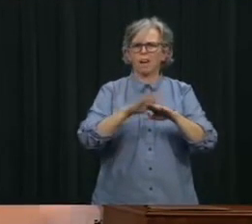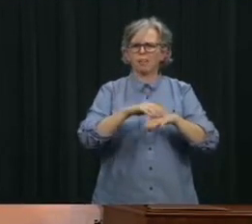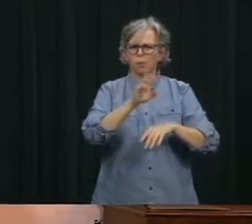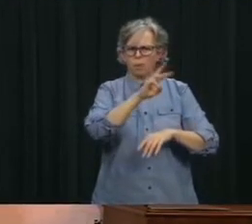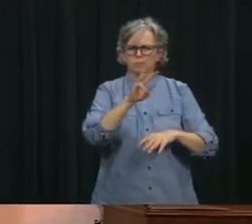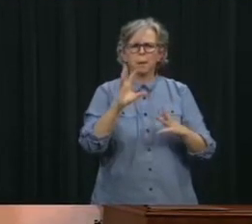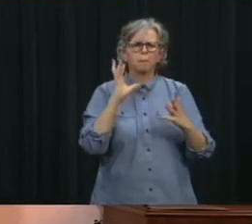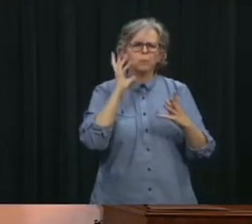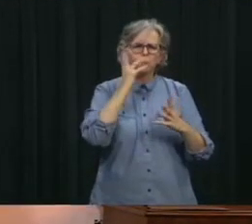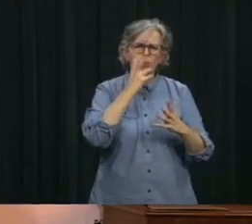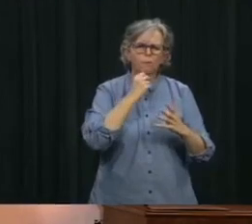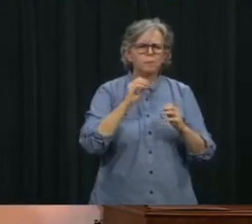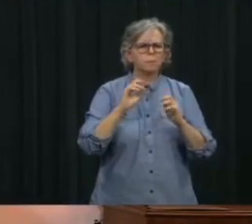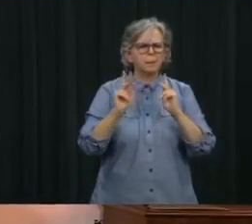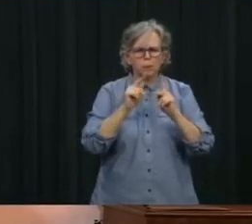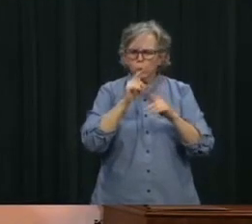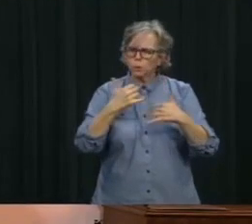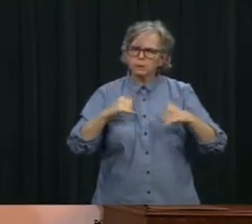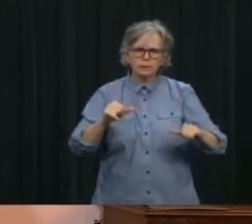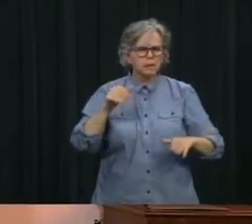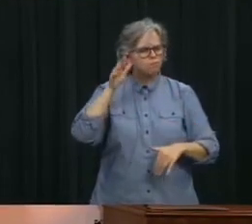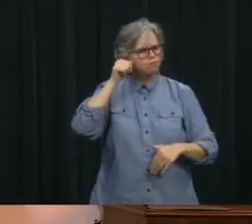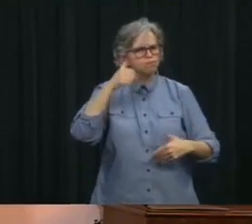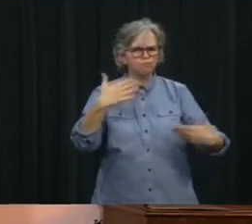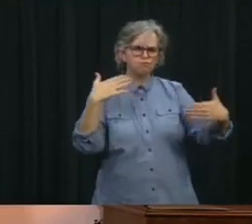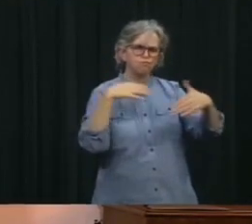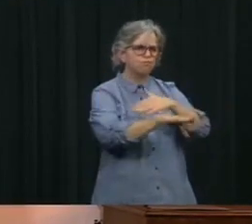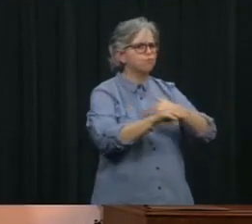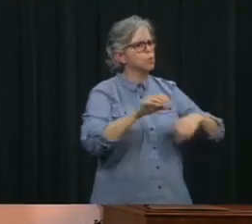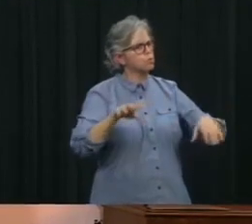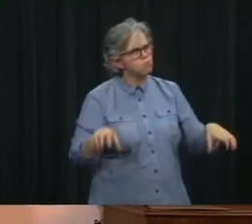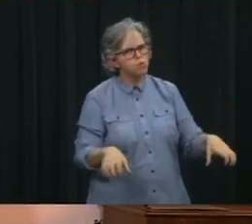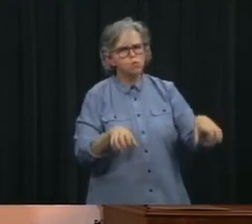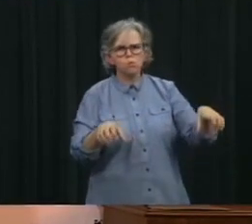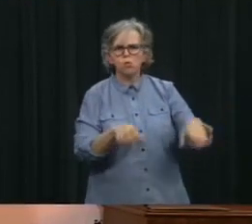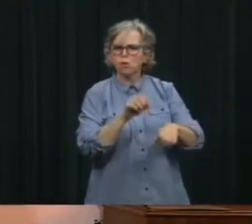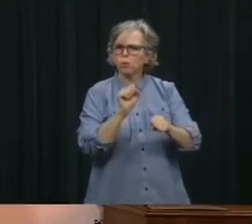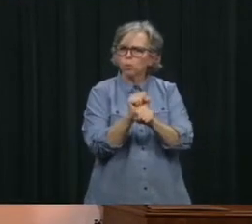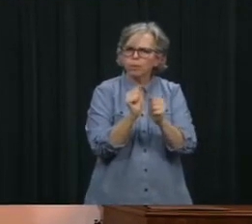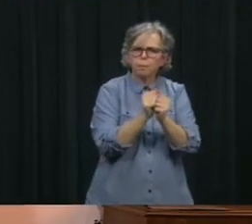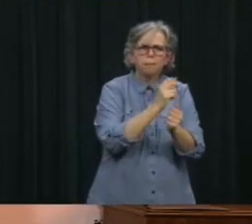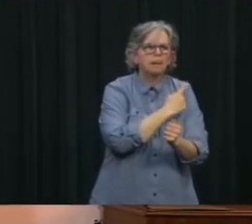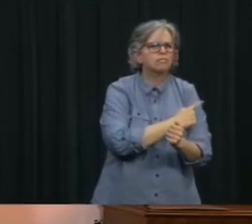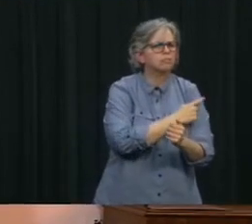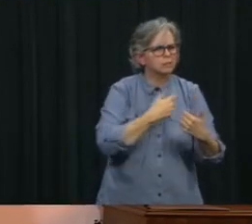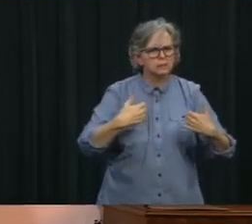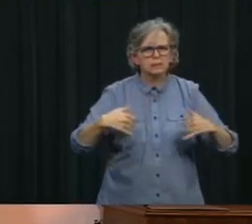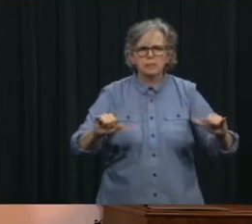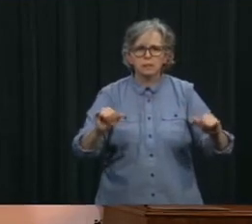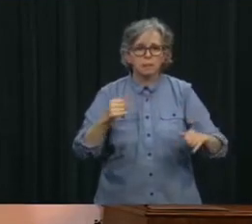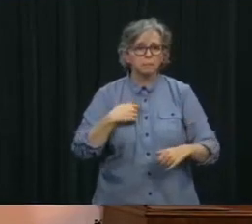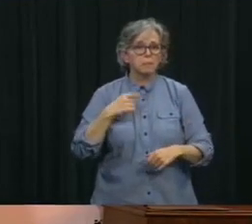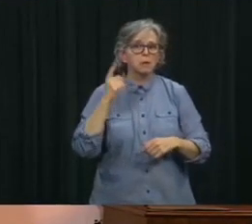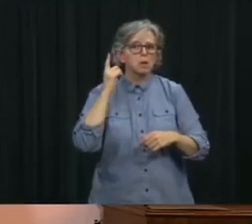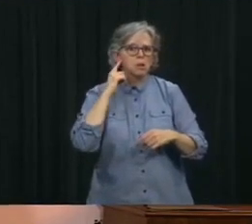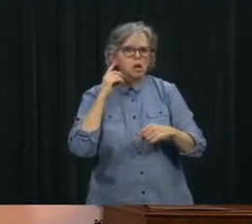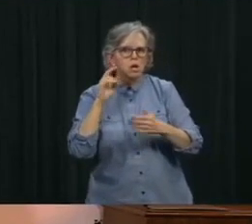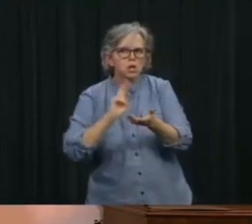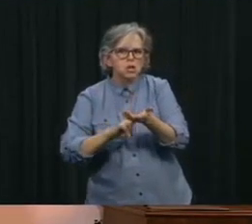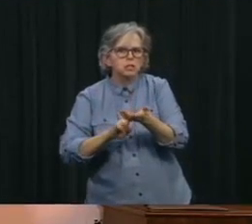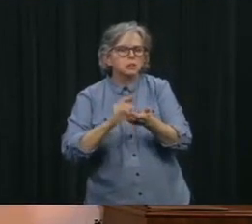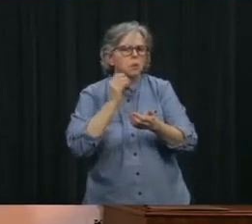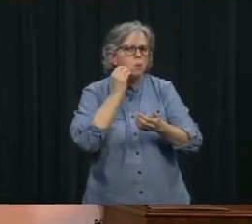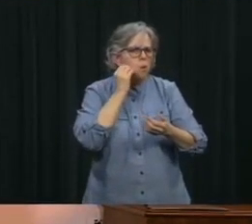lines. But these are the folks, sometimes they're folks I'm hearing that work in nursing homes that are facing